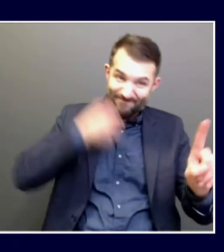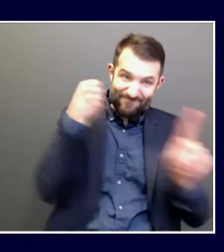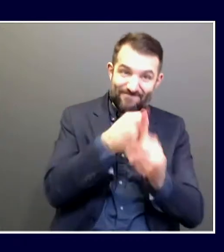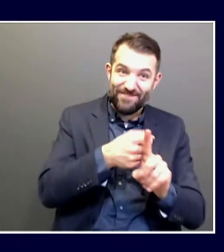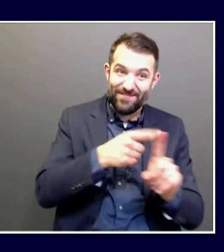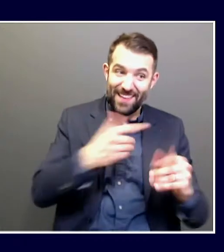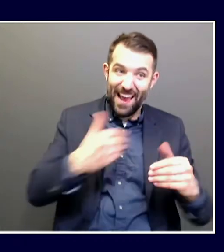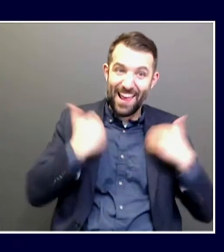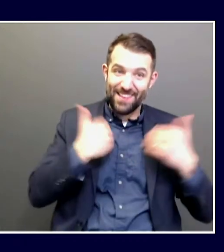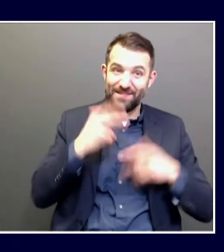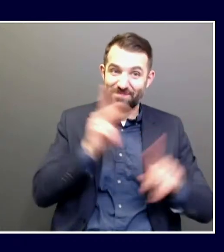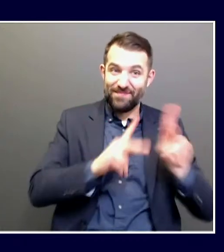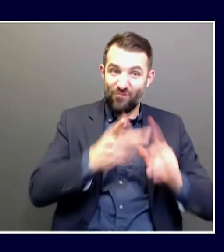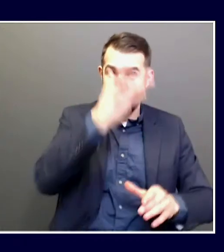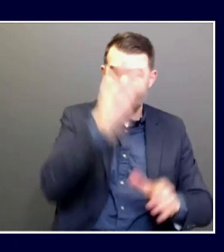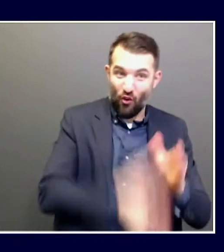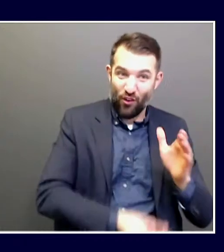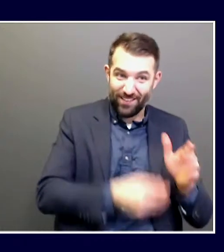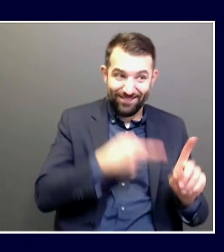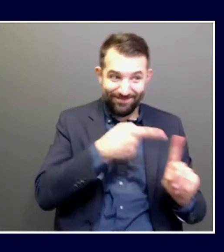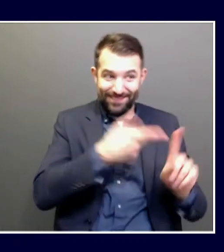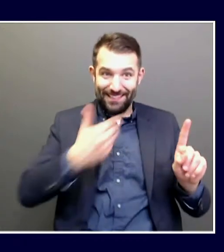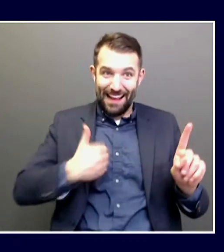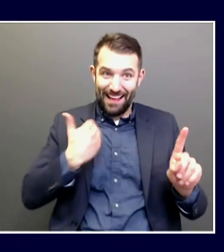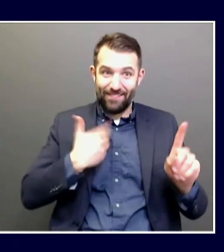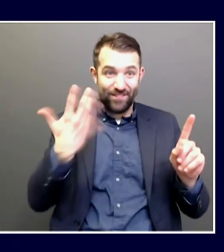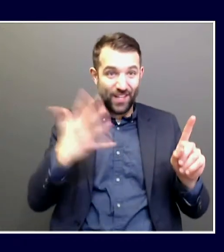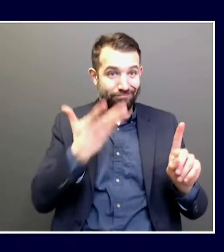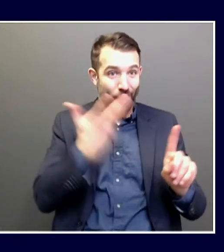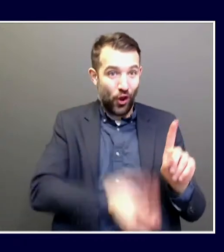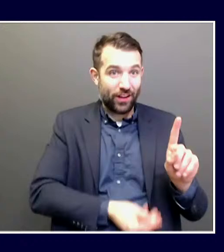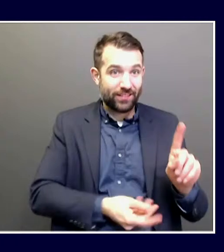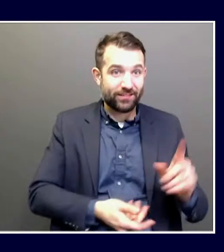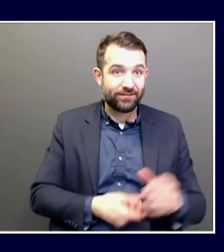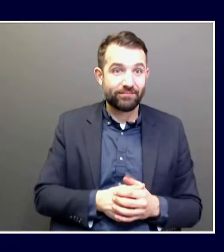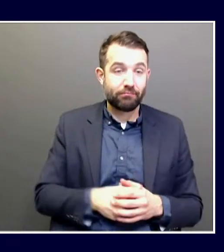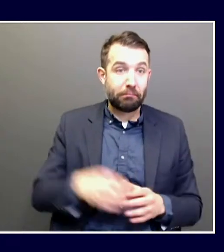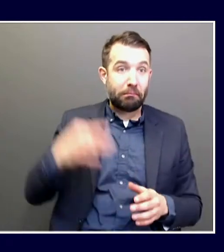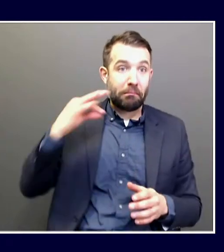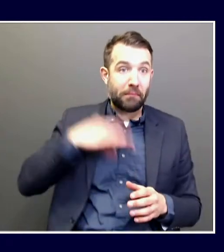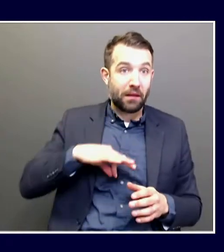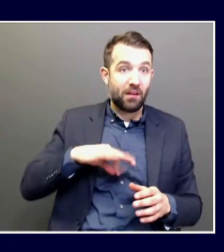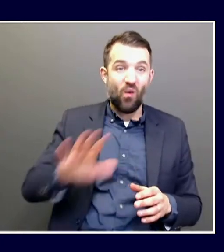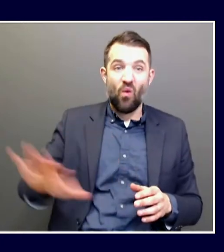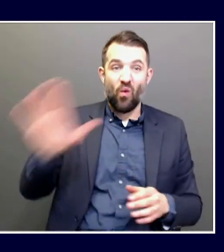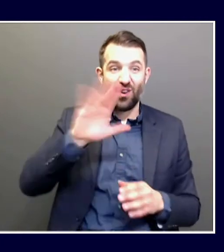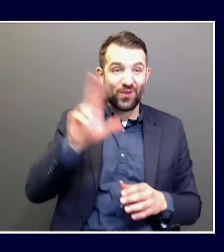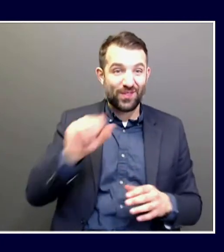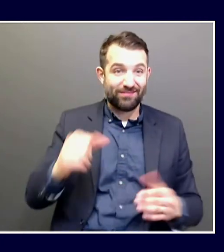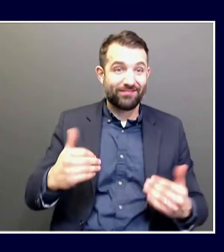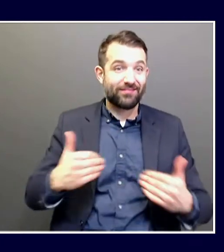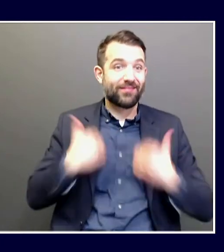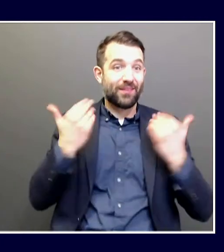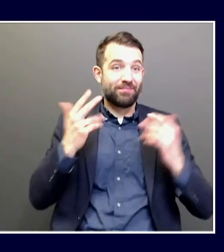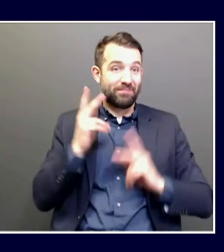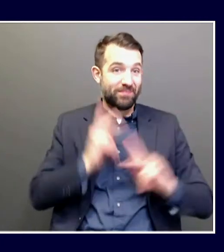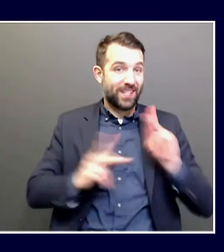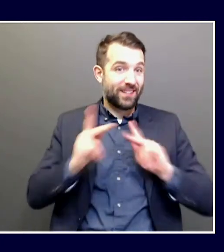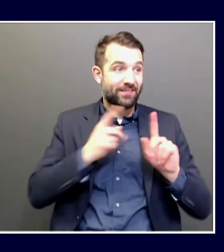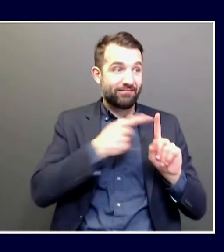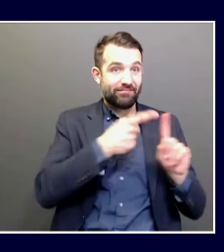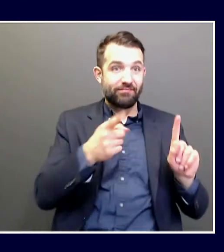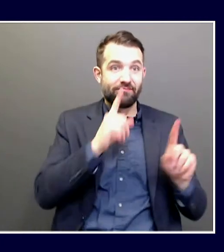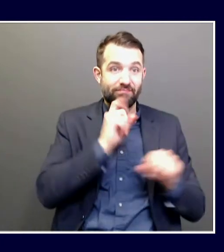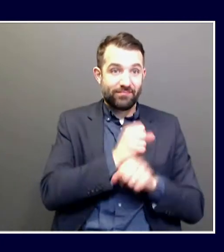life. That's not the case. In Maine, as well as across the country, we've seen younger individuals being in the ICU, being